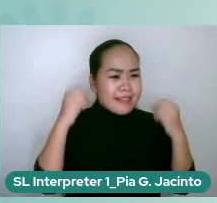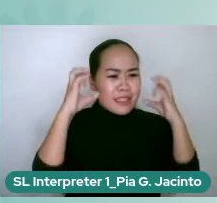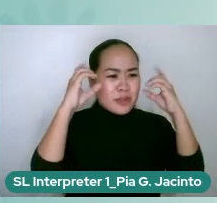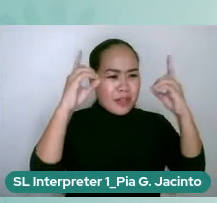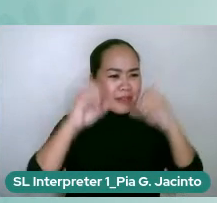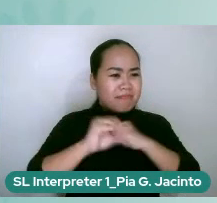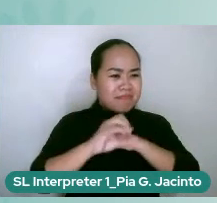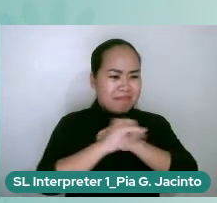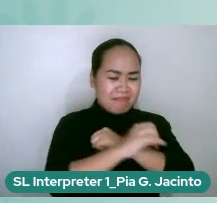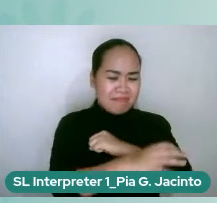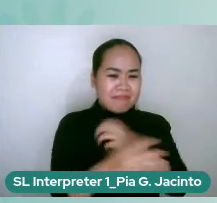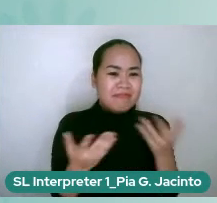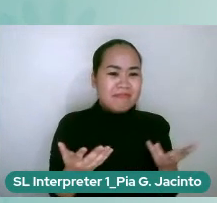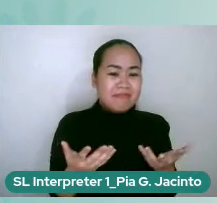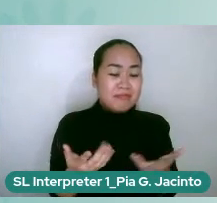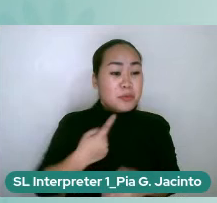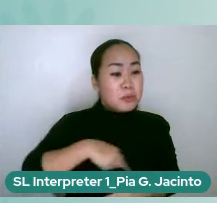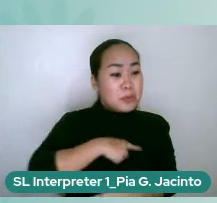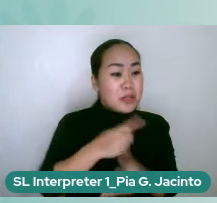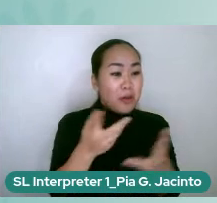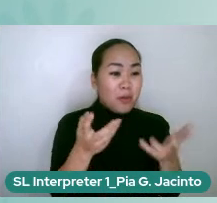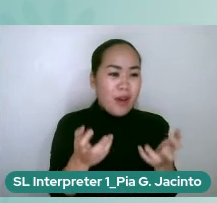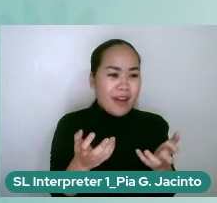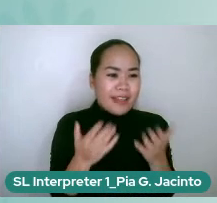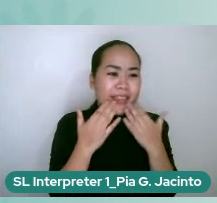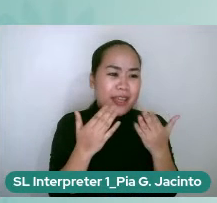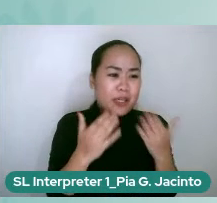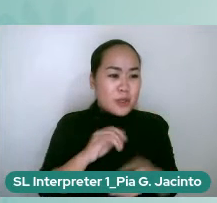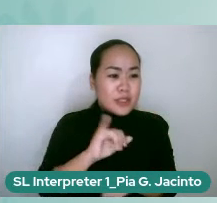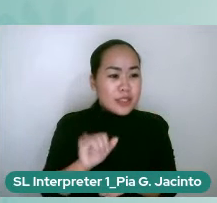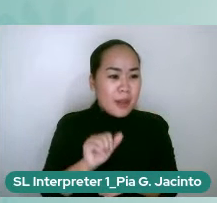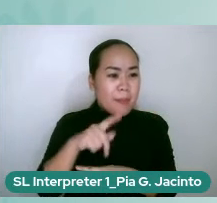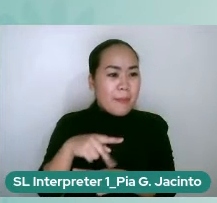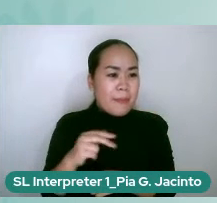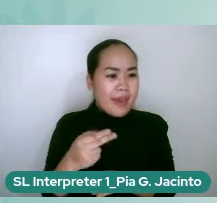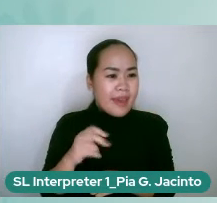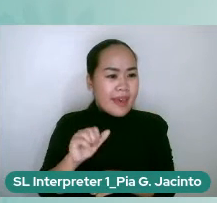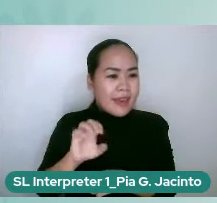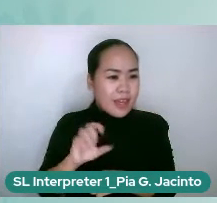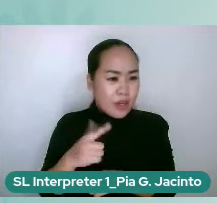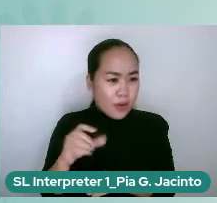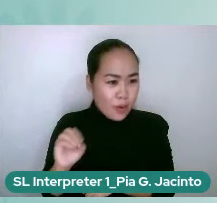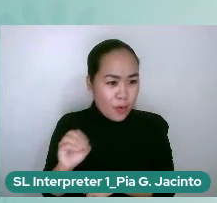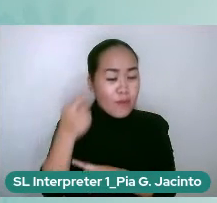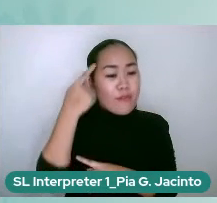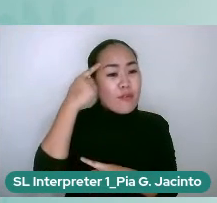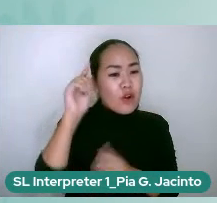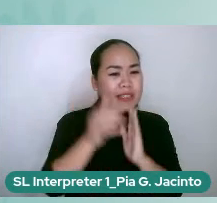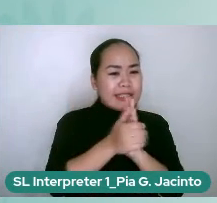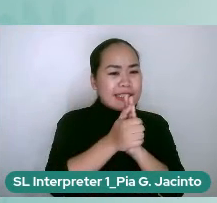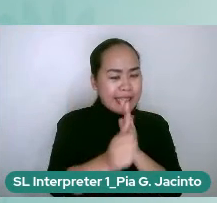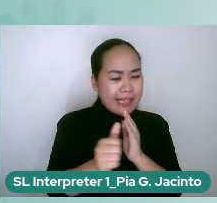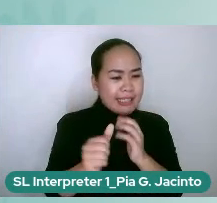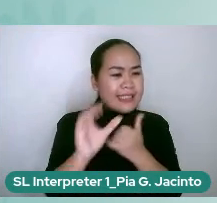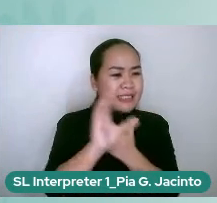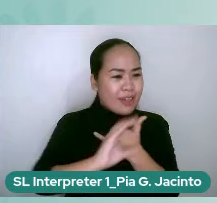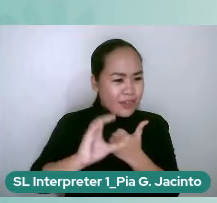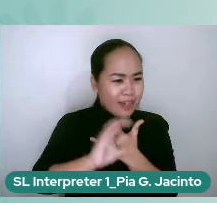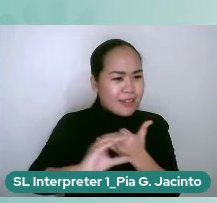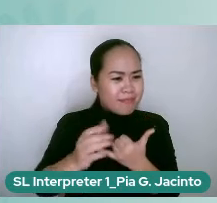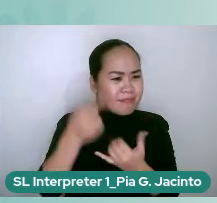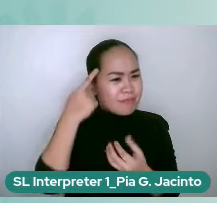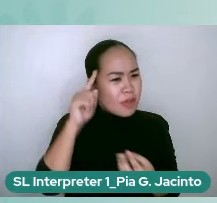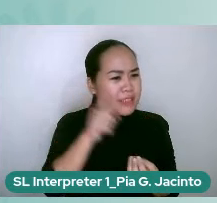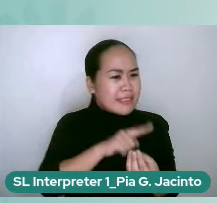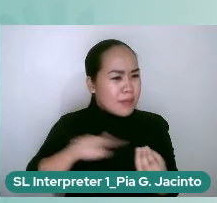campaigns. We also want to thank the JAPEGO Philippines for launching the Scale Up Cervical Cancer Elimination with